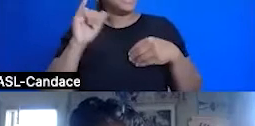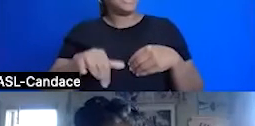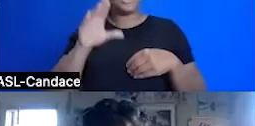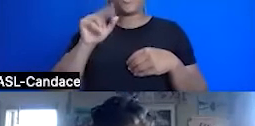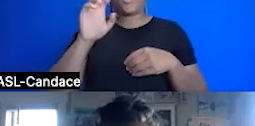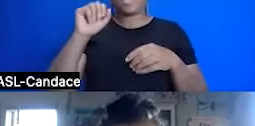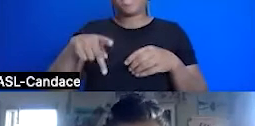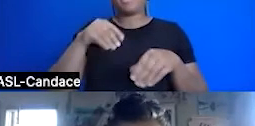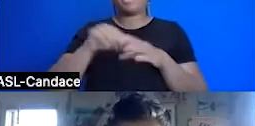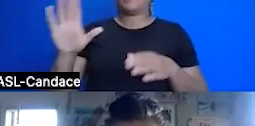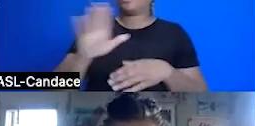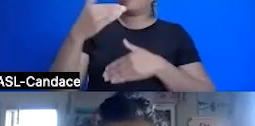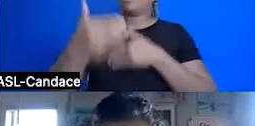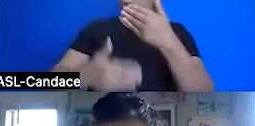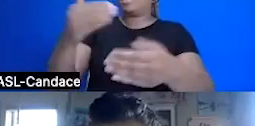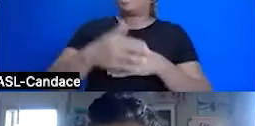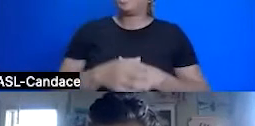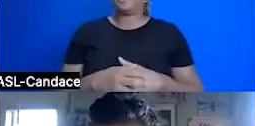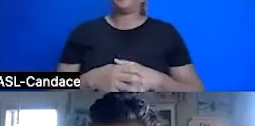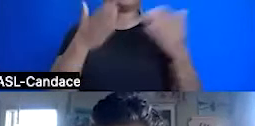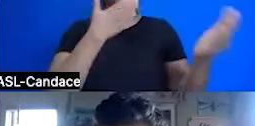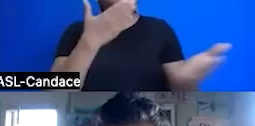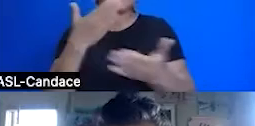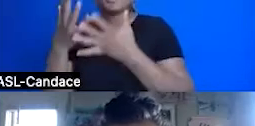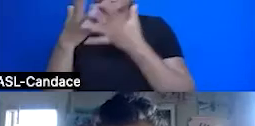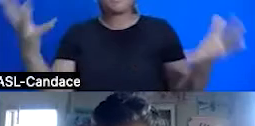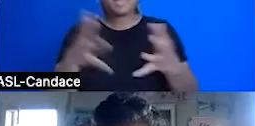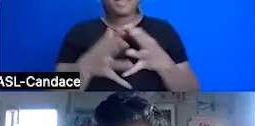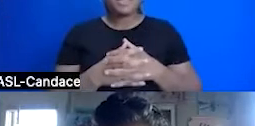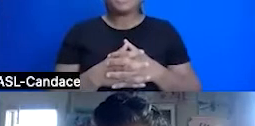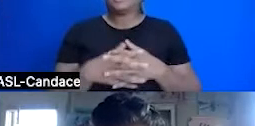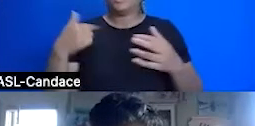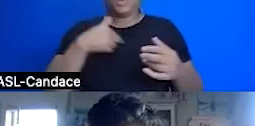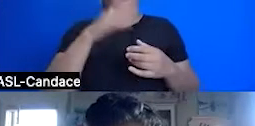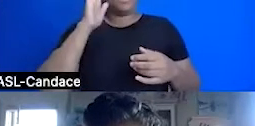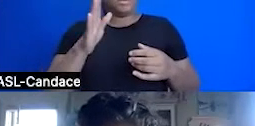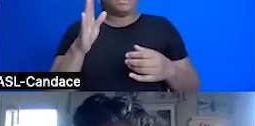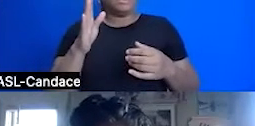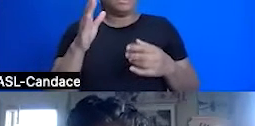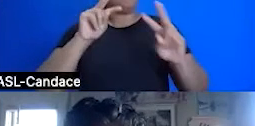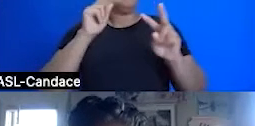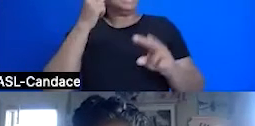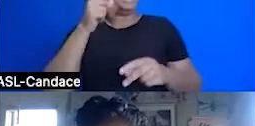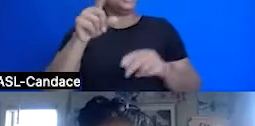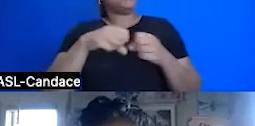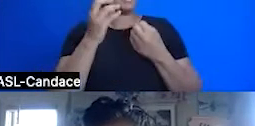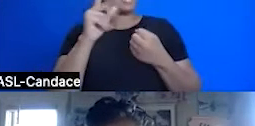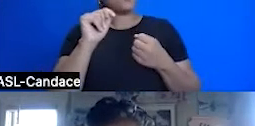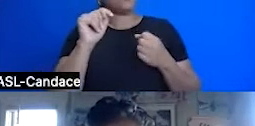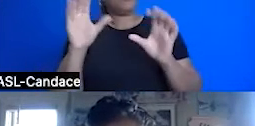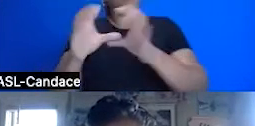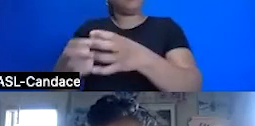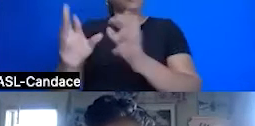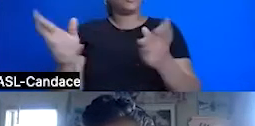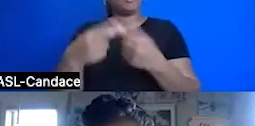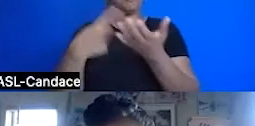process. So, thank you guys so much for listening. We will be, we'll look forward to seeing you in the breakout room. We can talk more